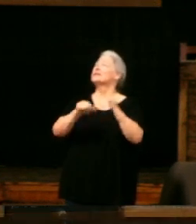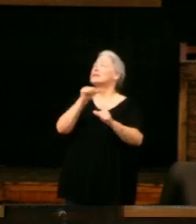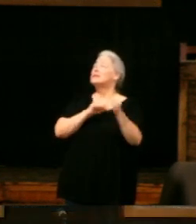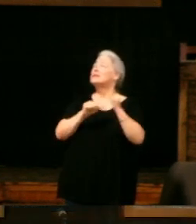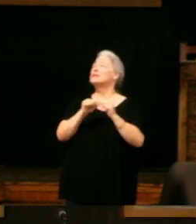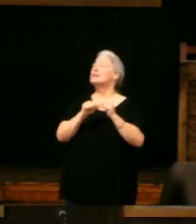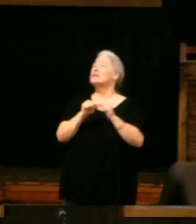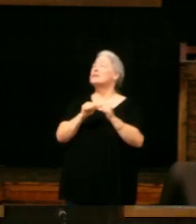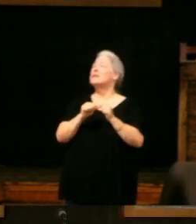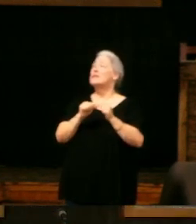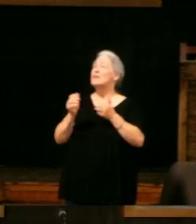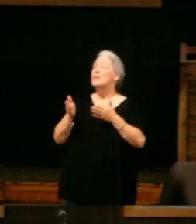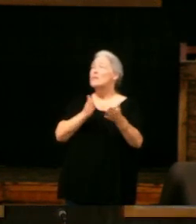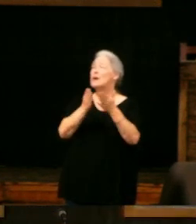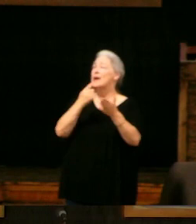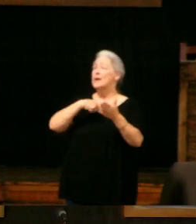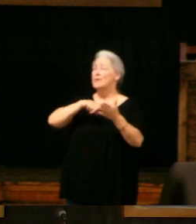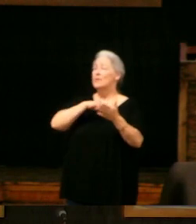behind.